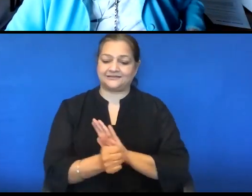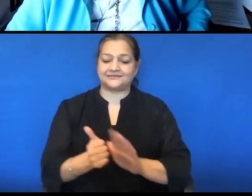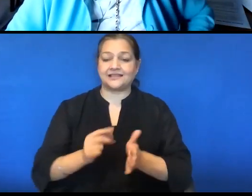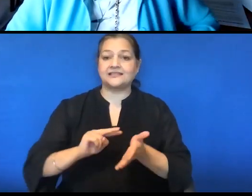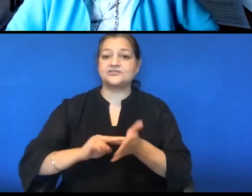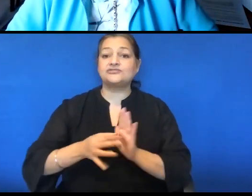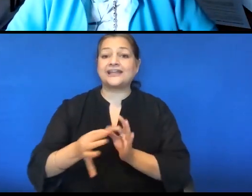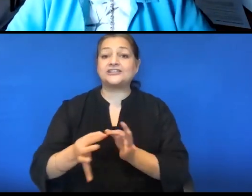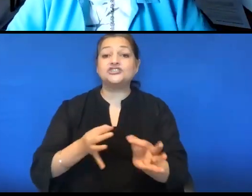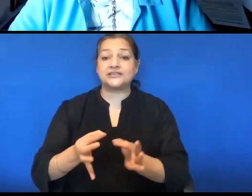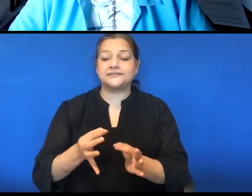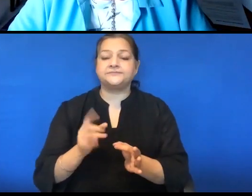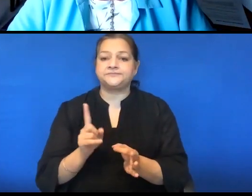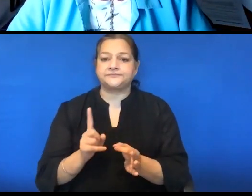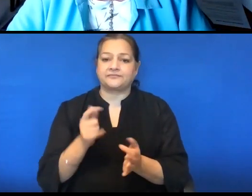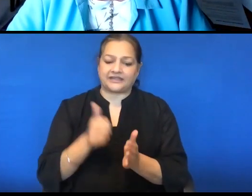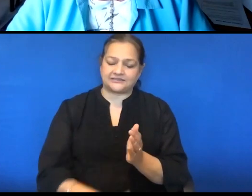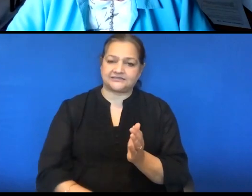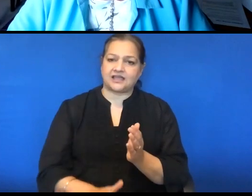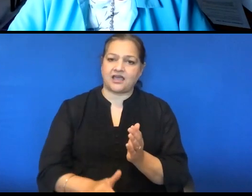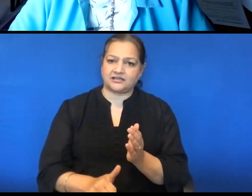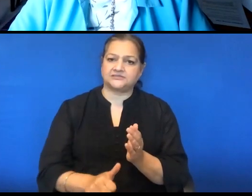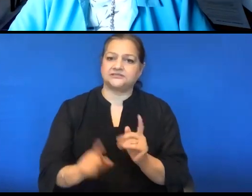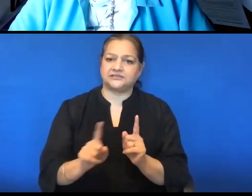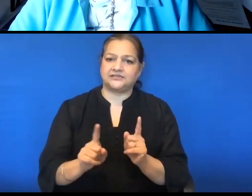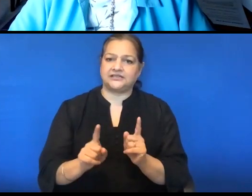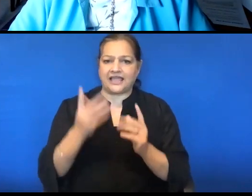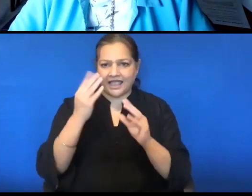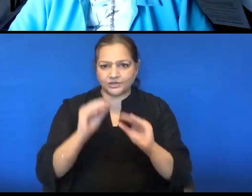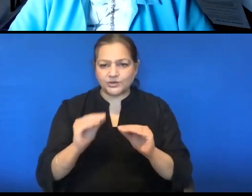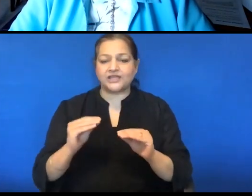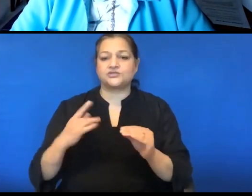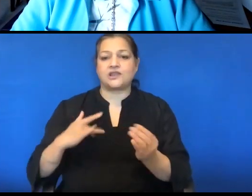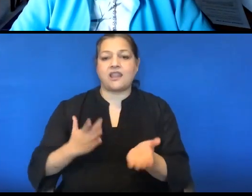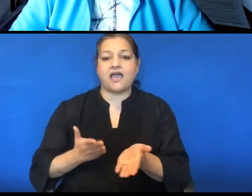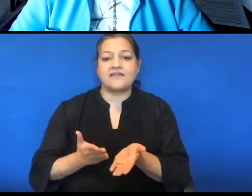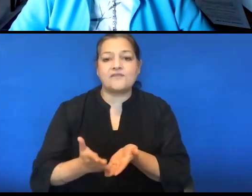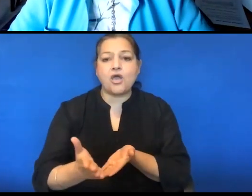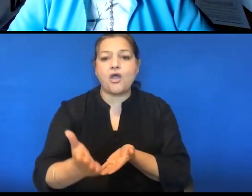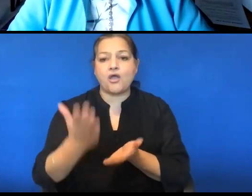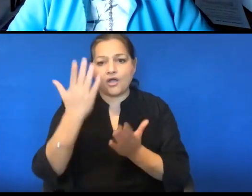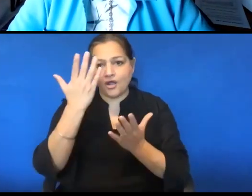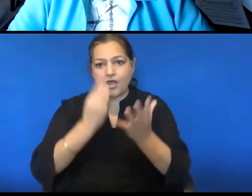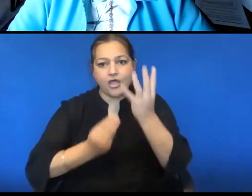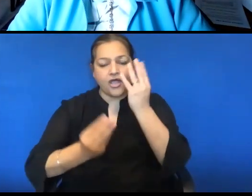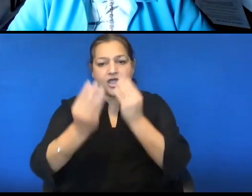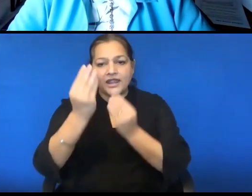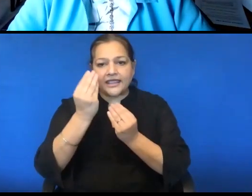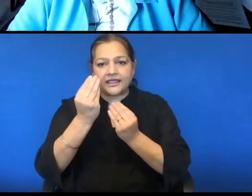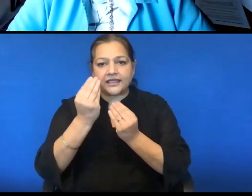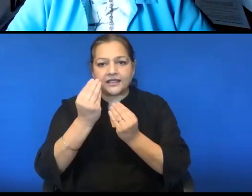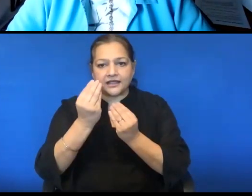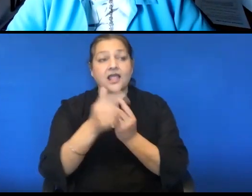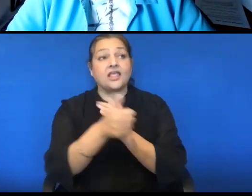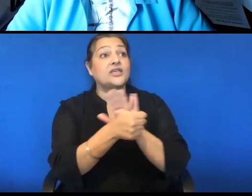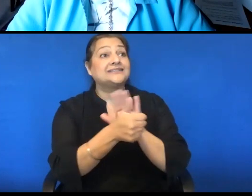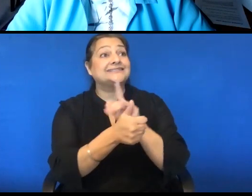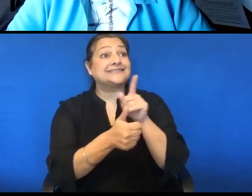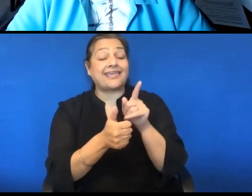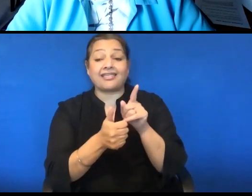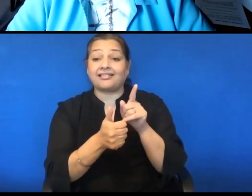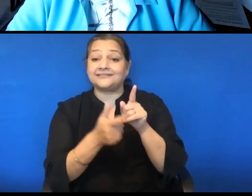with the premise that education, lifelong learning, being able to access those skills should be something that is available from cradle